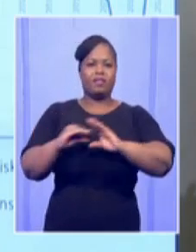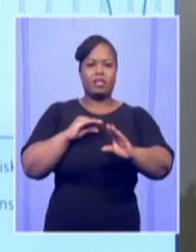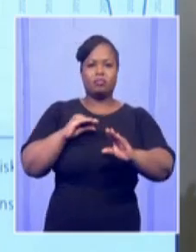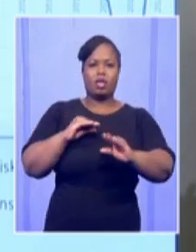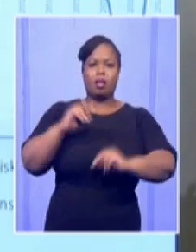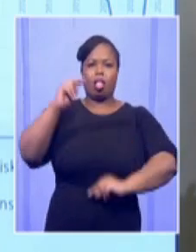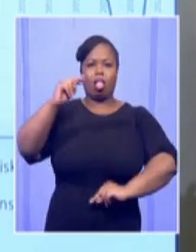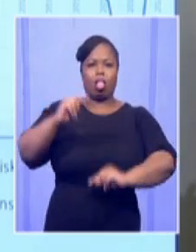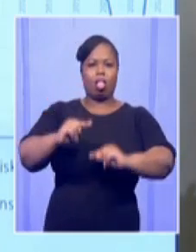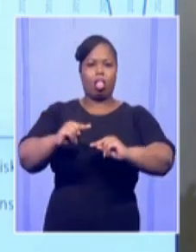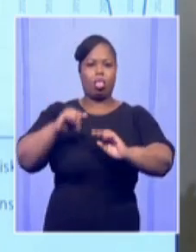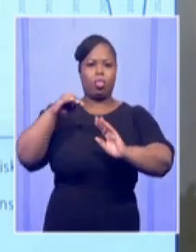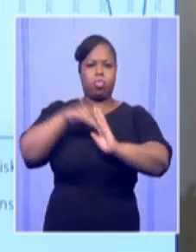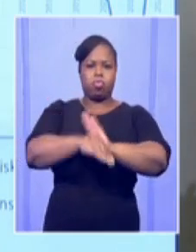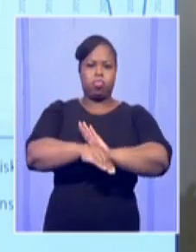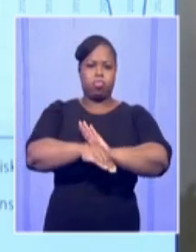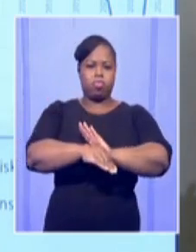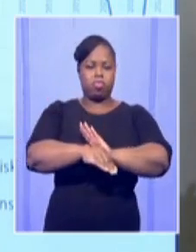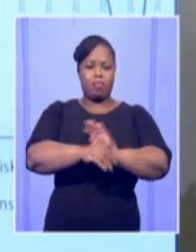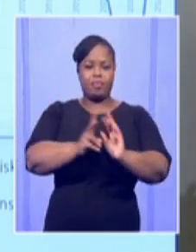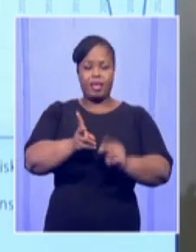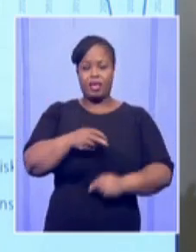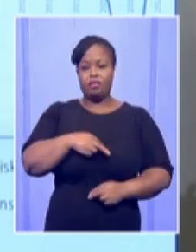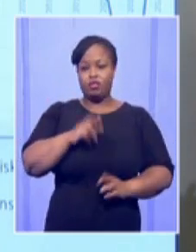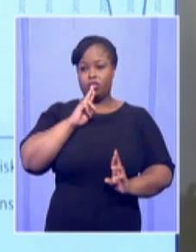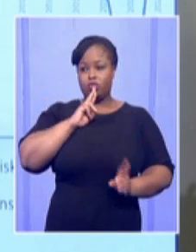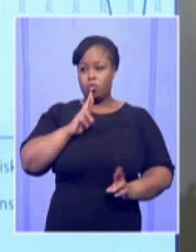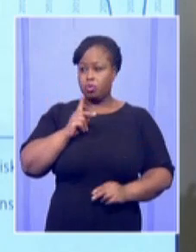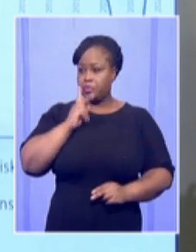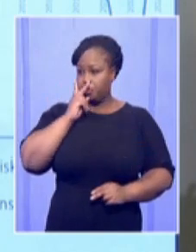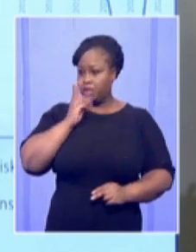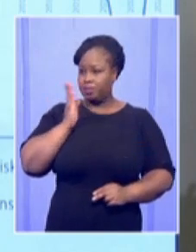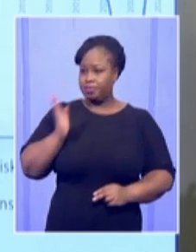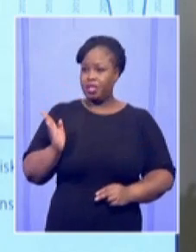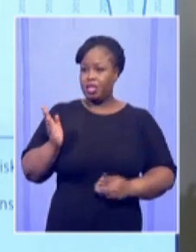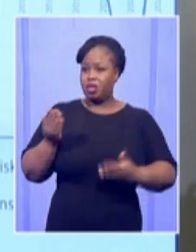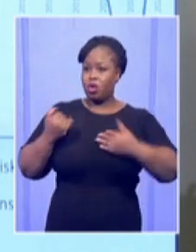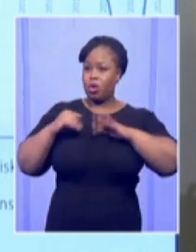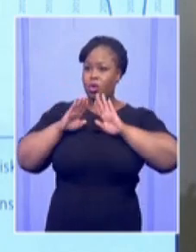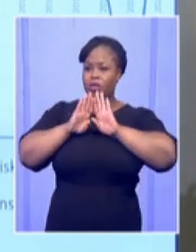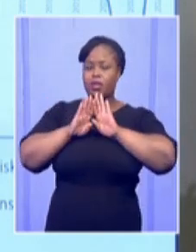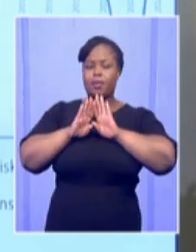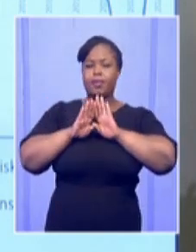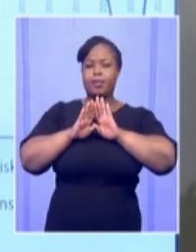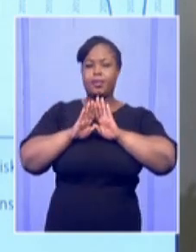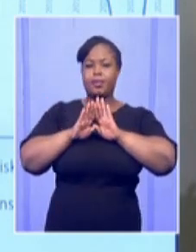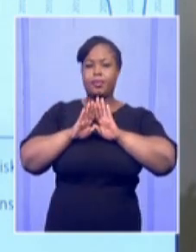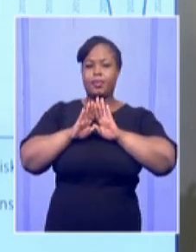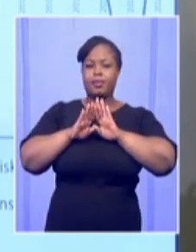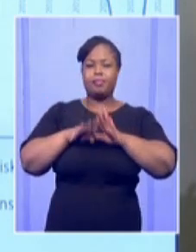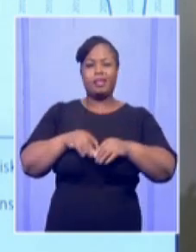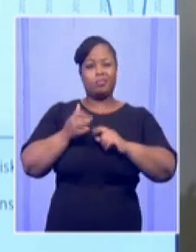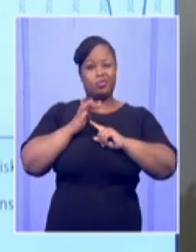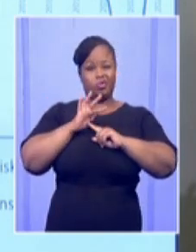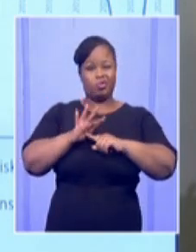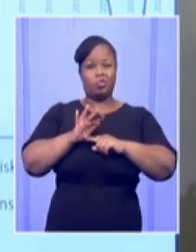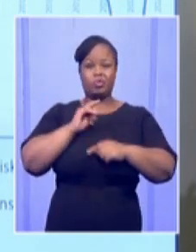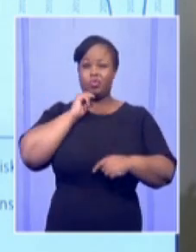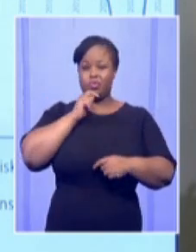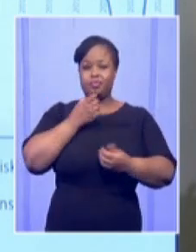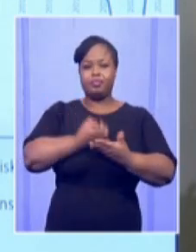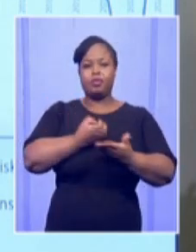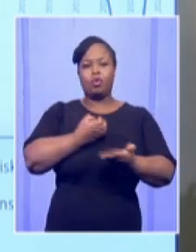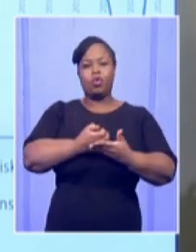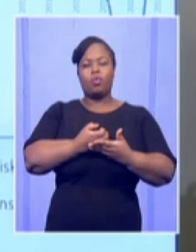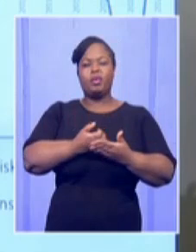we see from the report that the pandemic and the lockdown itself amplified existing economic